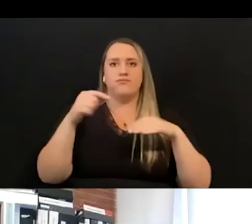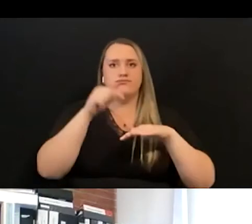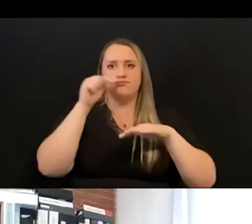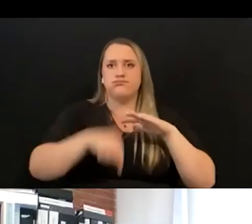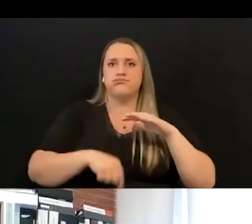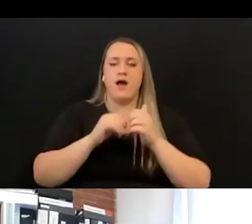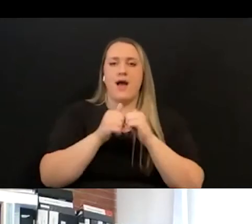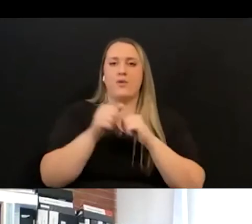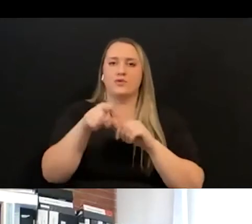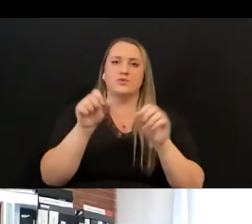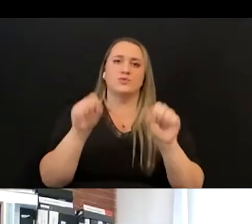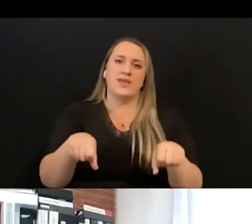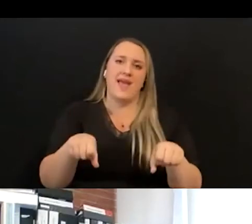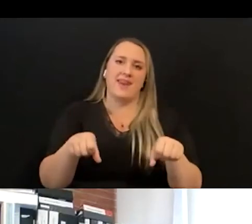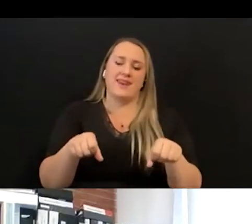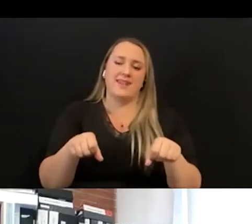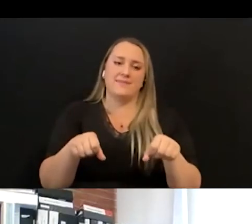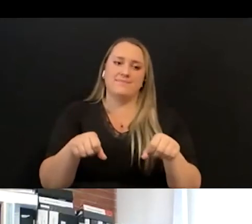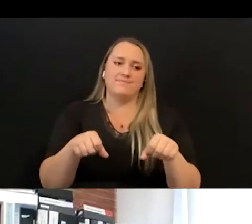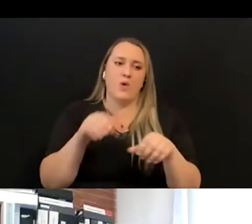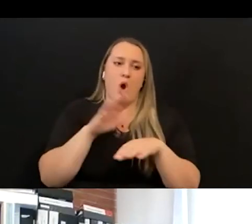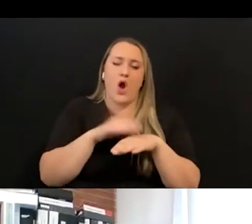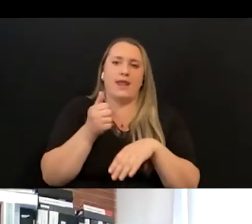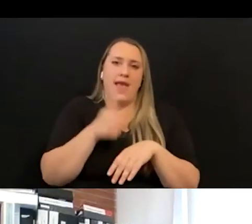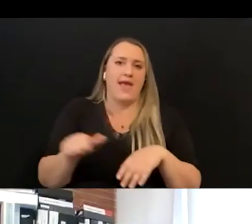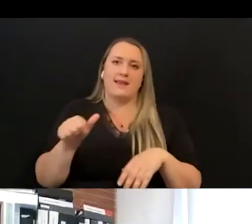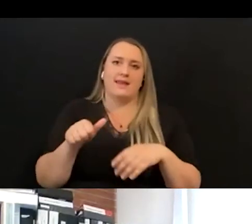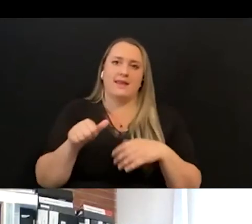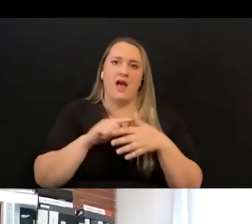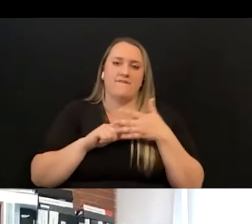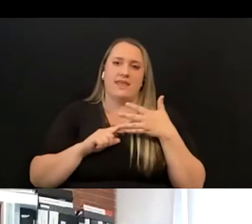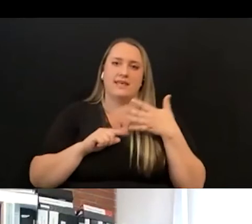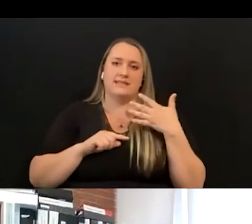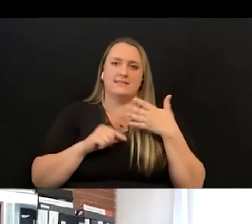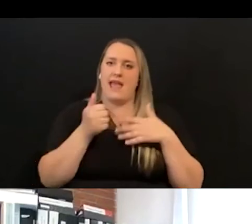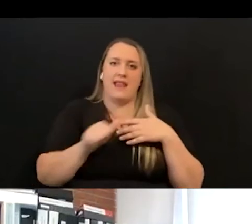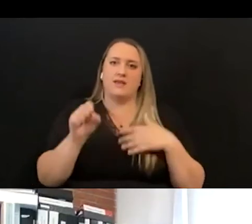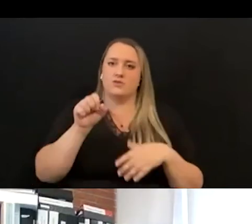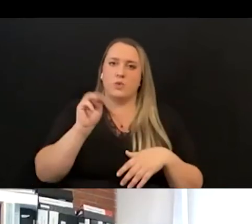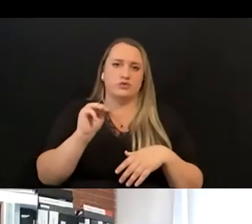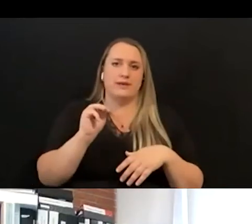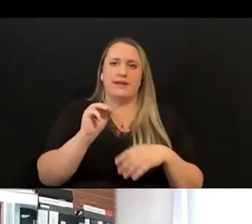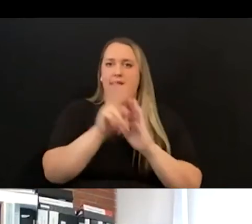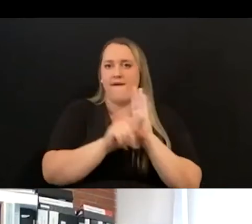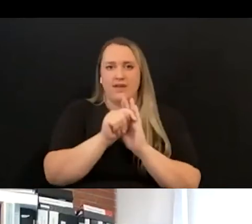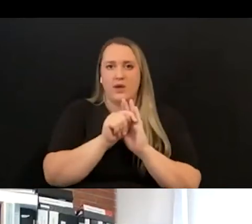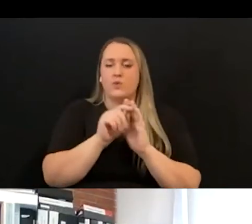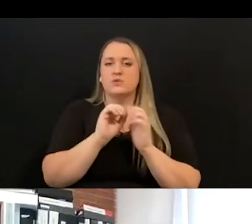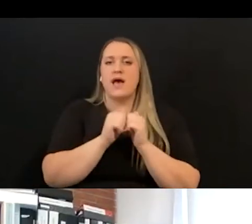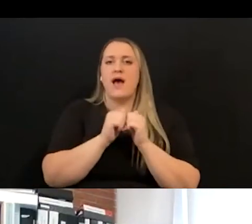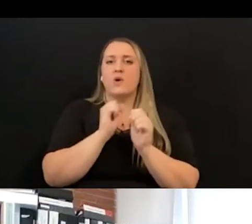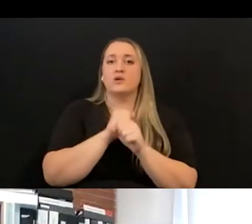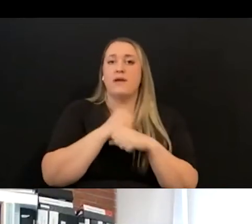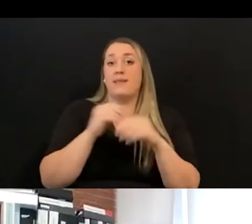can, on any of these, on social media and on videos, how to make them